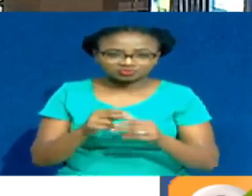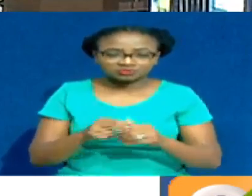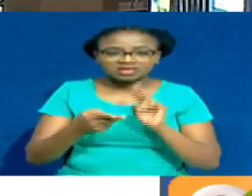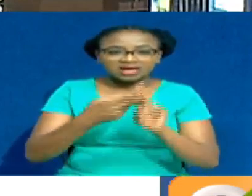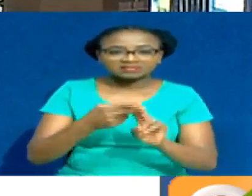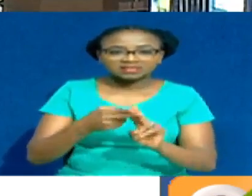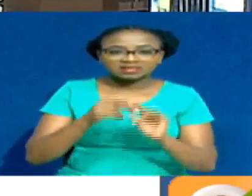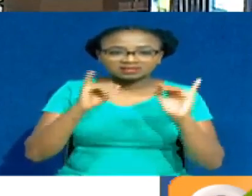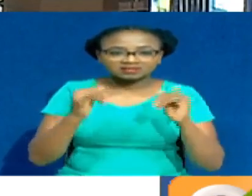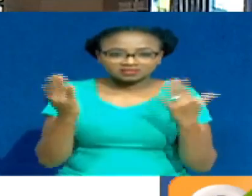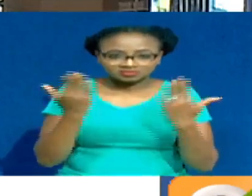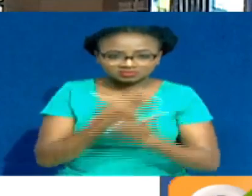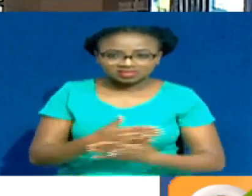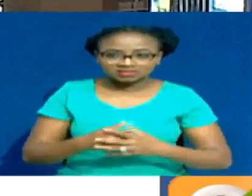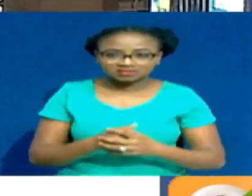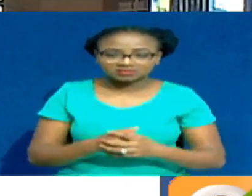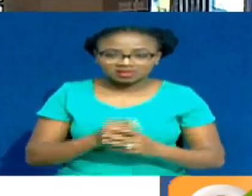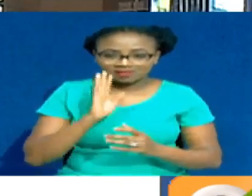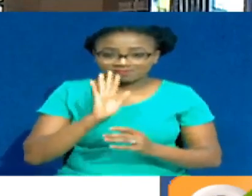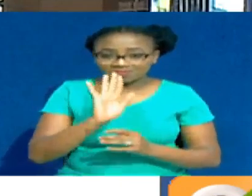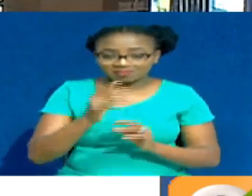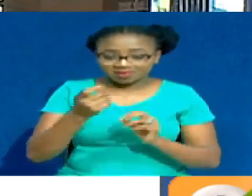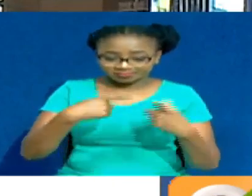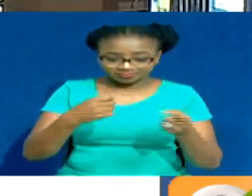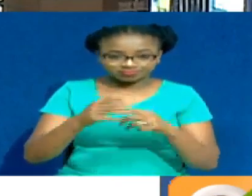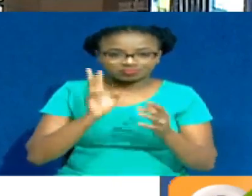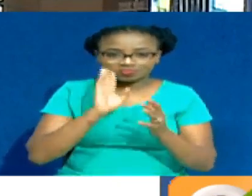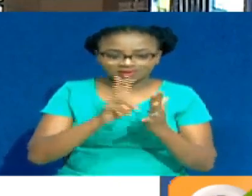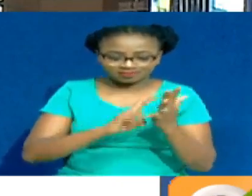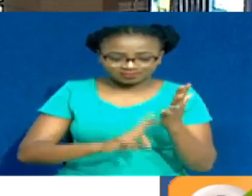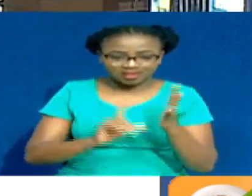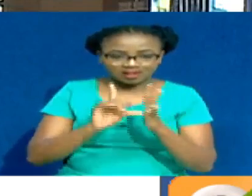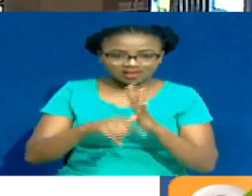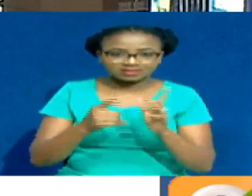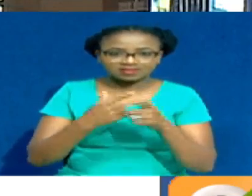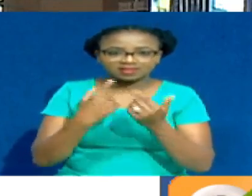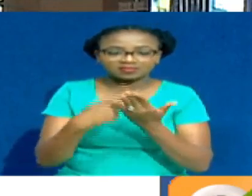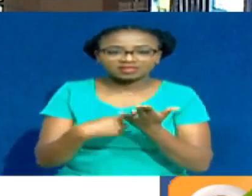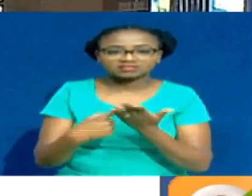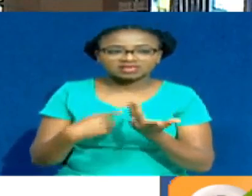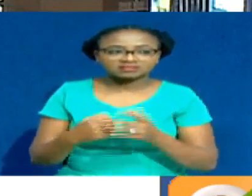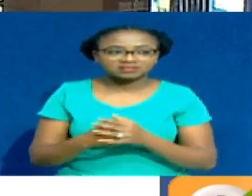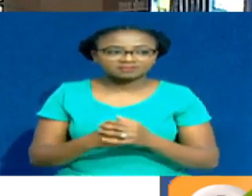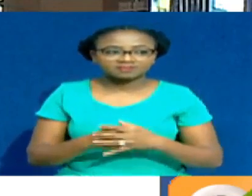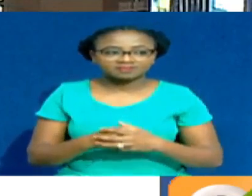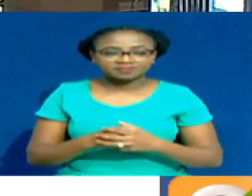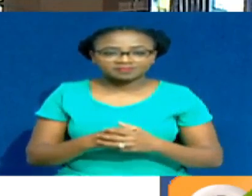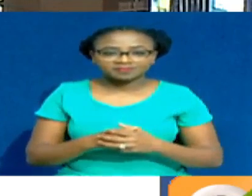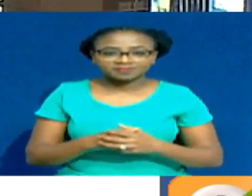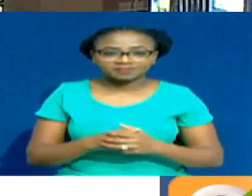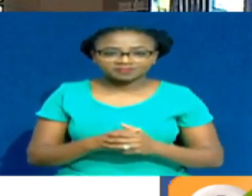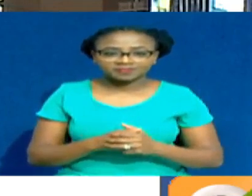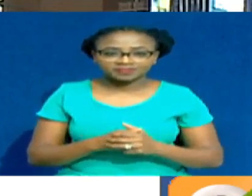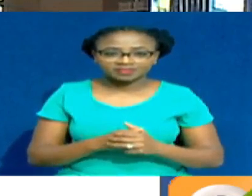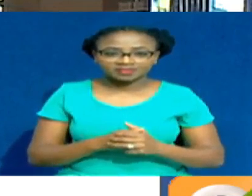The hashtag is NEWSNIGHT, and I'll be reading a lot of your feedback when we come back and we talk a little bit about the National Titling Program, another part